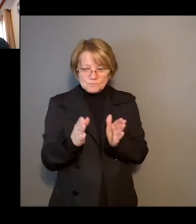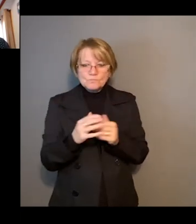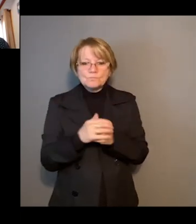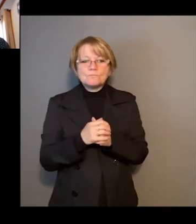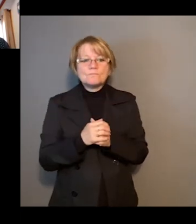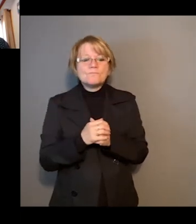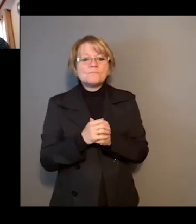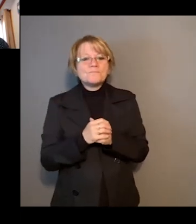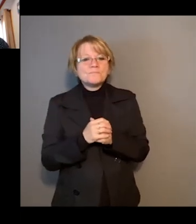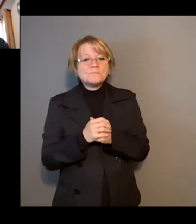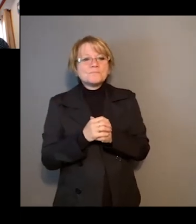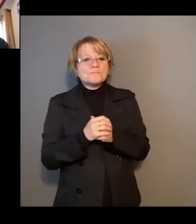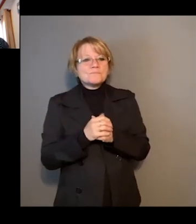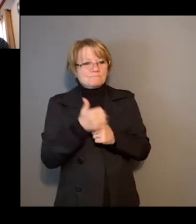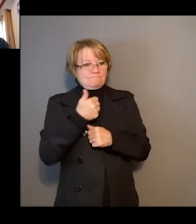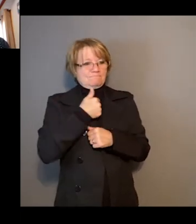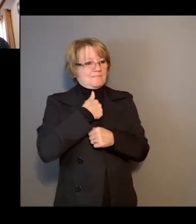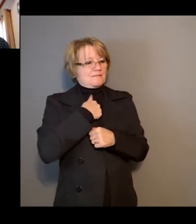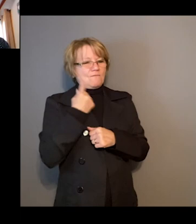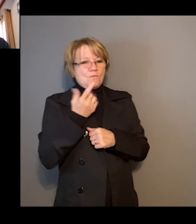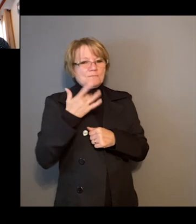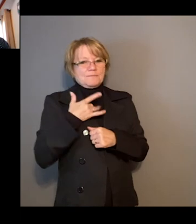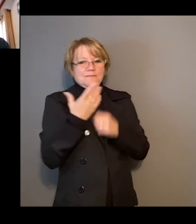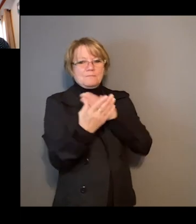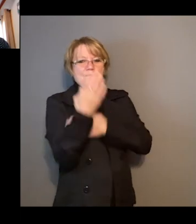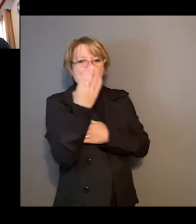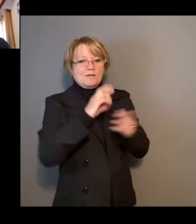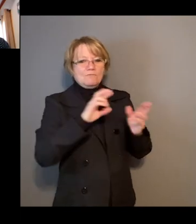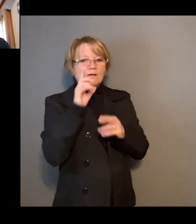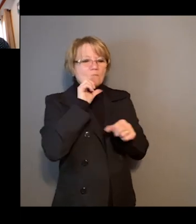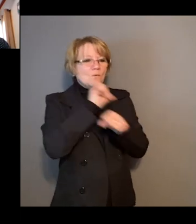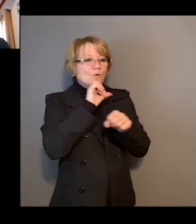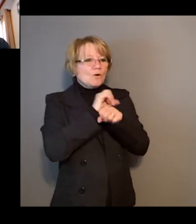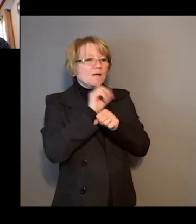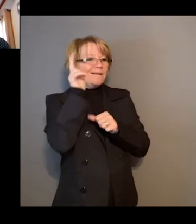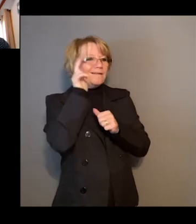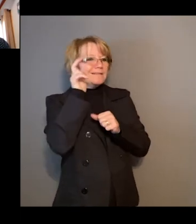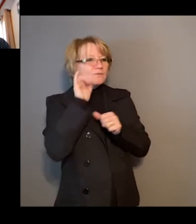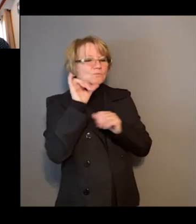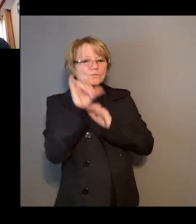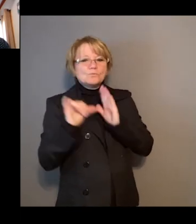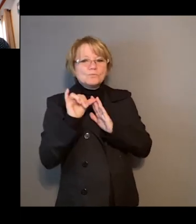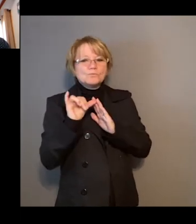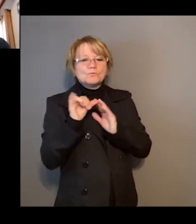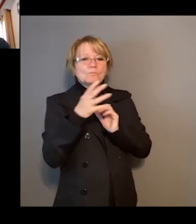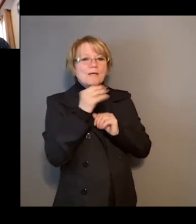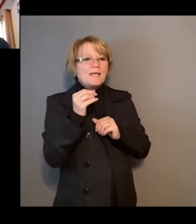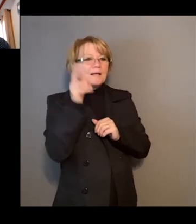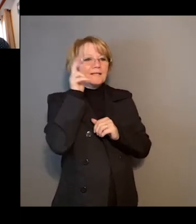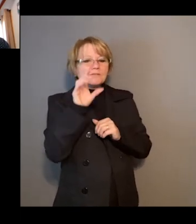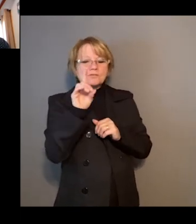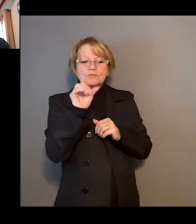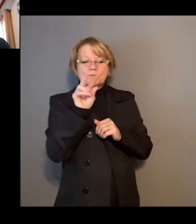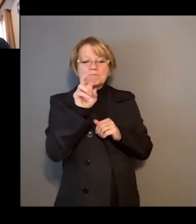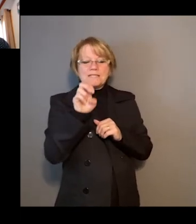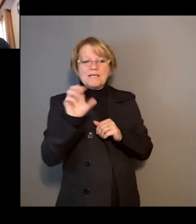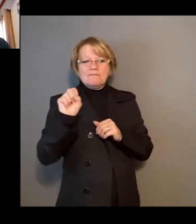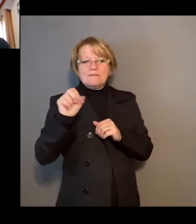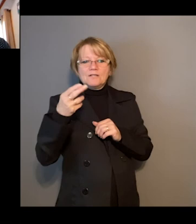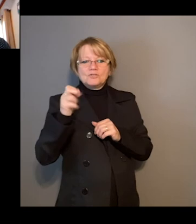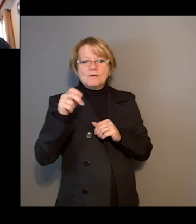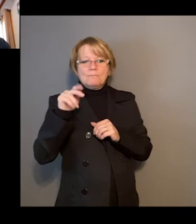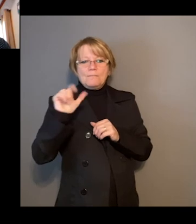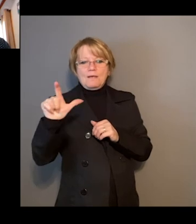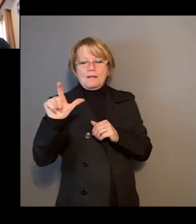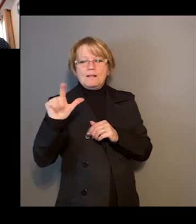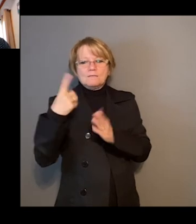I was listening to an interview with Dave Chappelle, and he talked about how the entertainment industry will make you feel